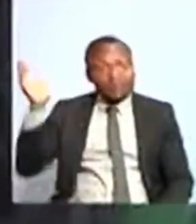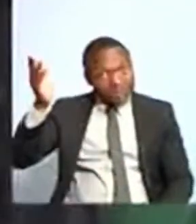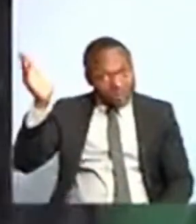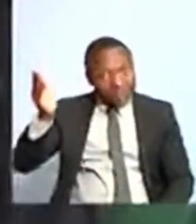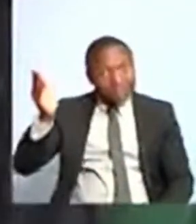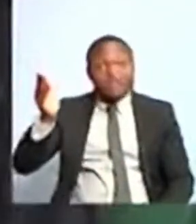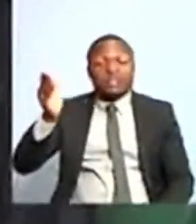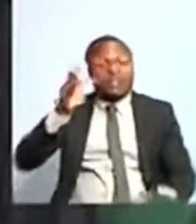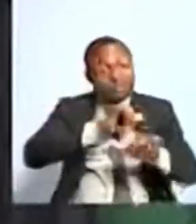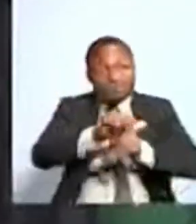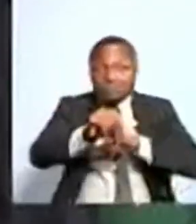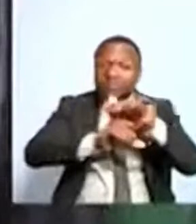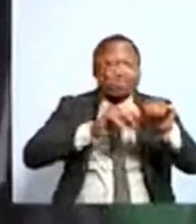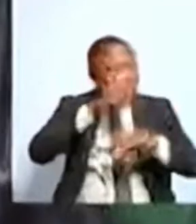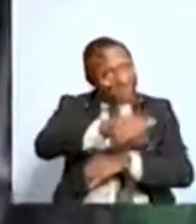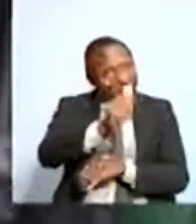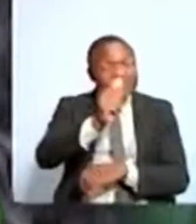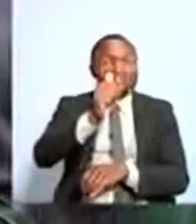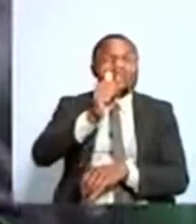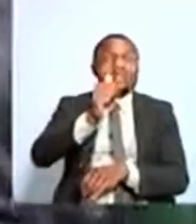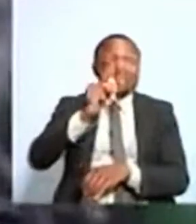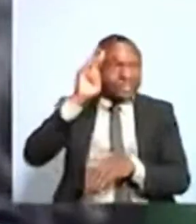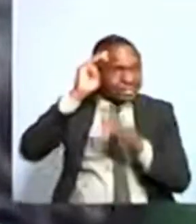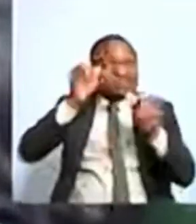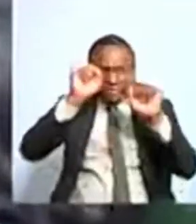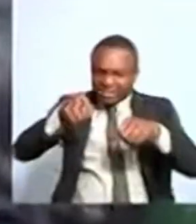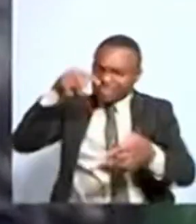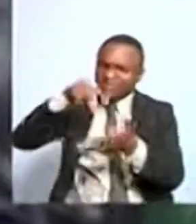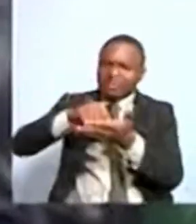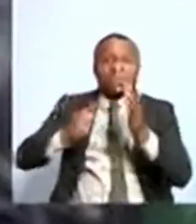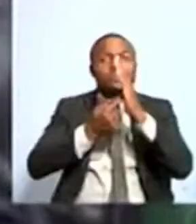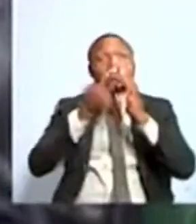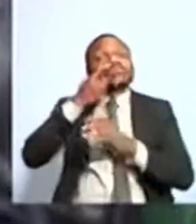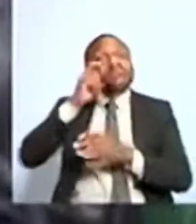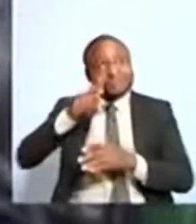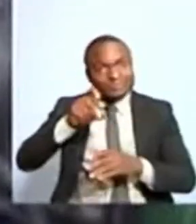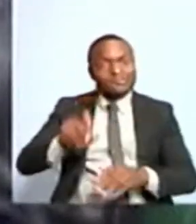has kept misdirecting himself, the minister can rise on a point of order.